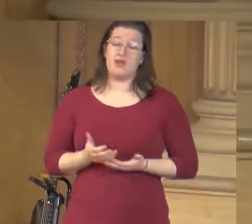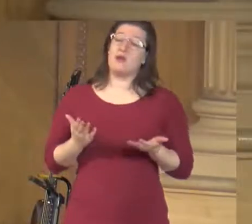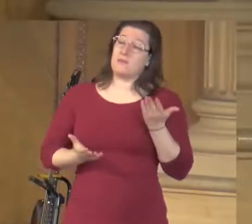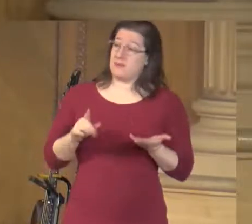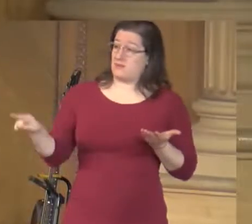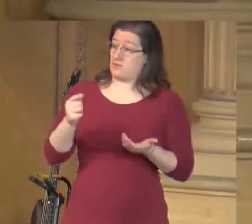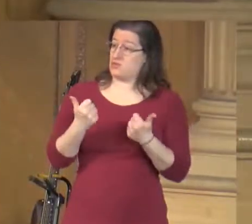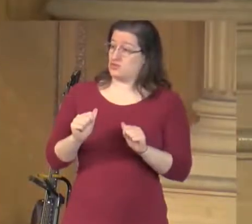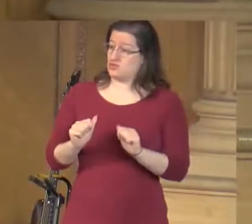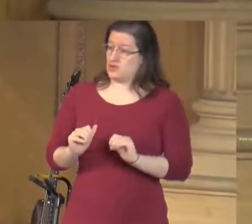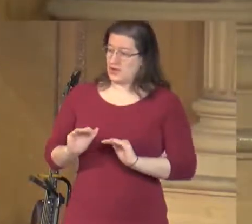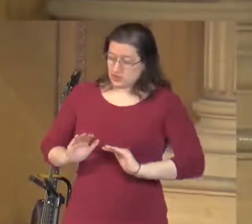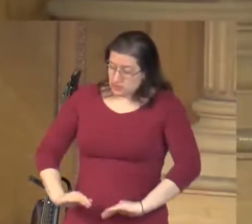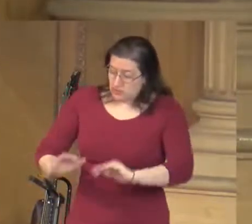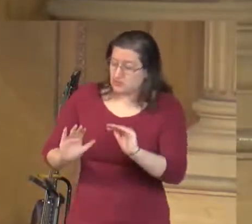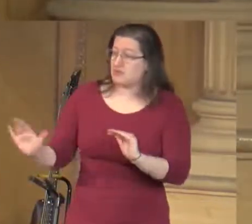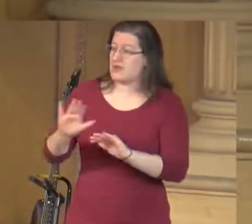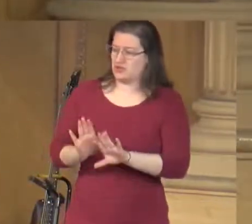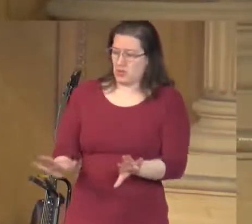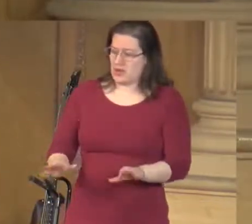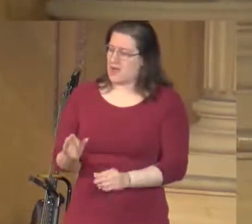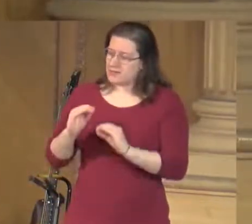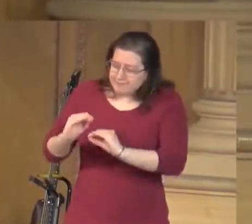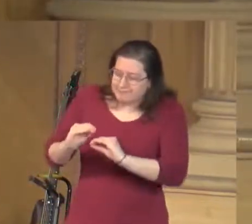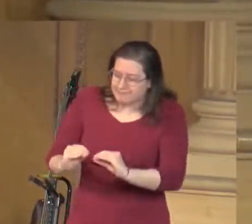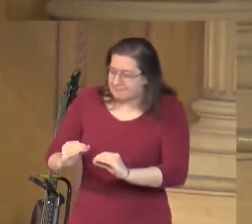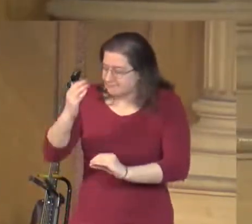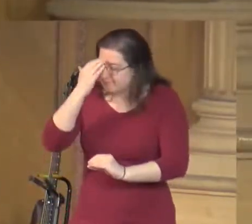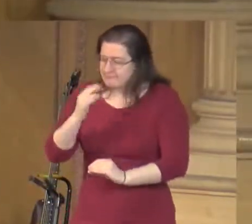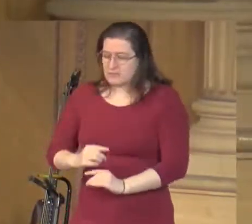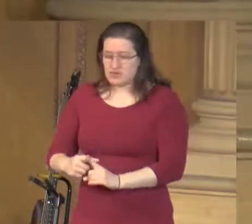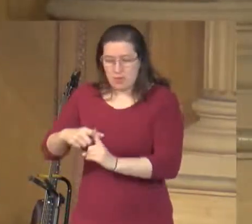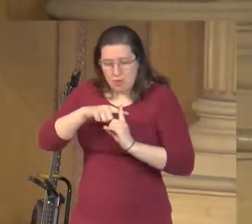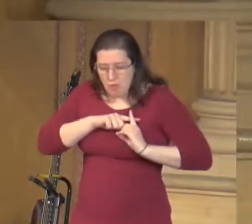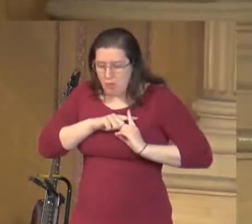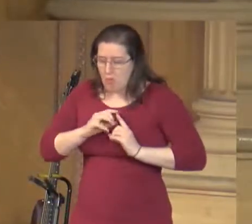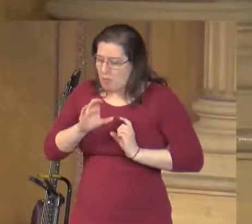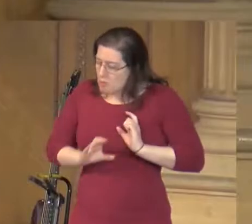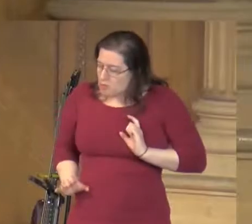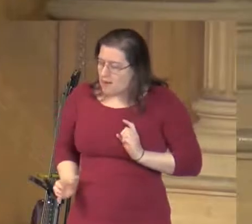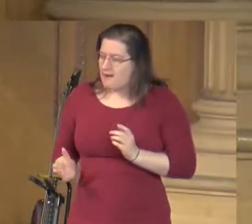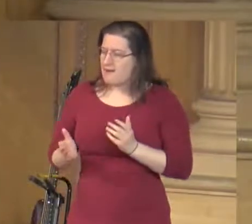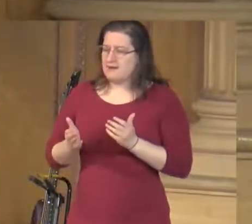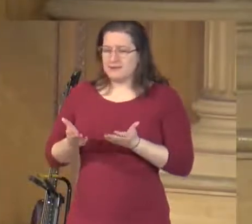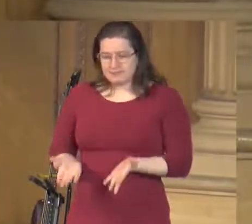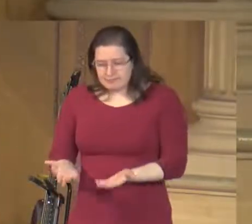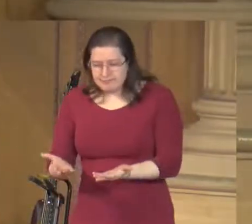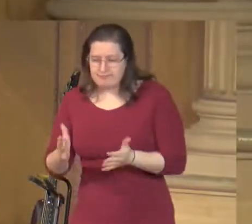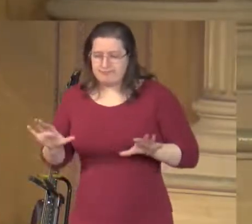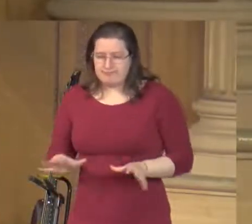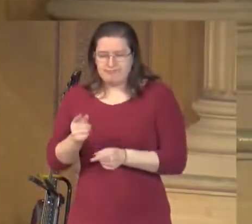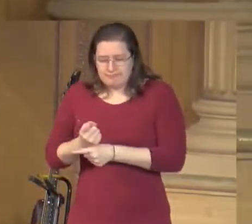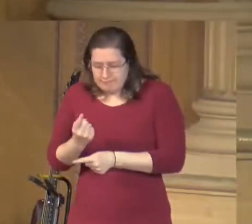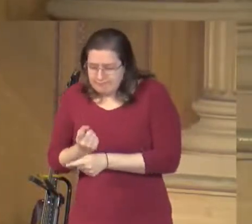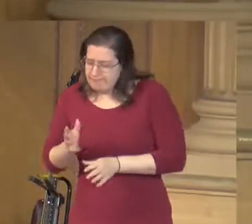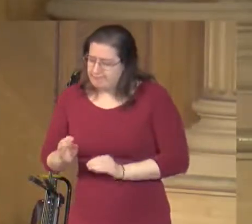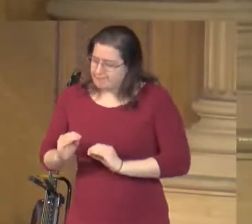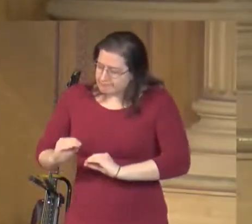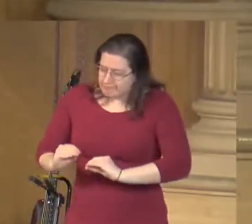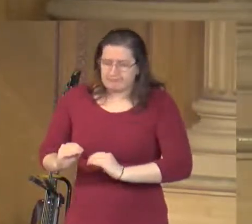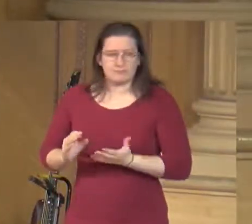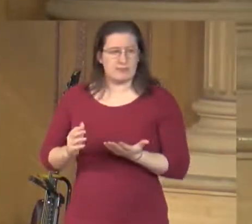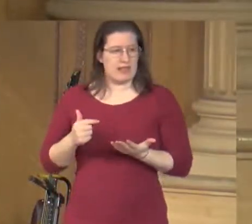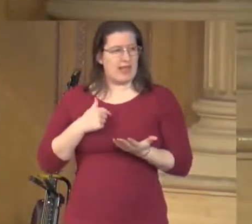your kids right. You're trying to raise them to know Christ, to live with integrity, and you're doing that whole thing with the